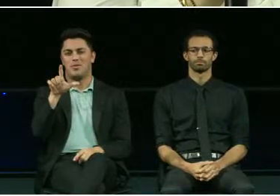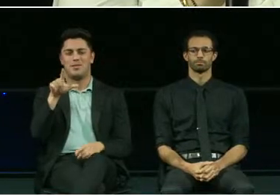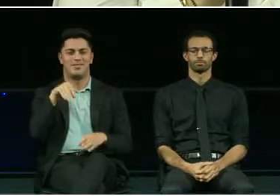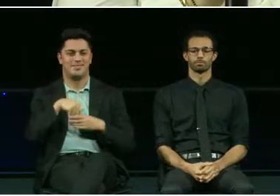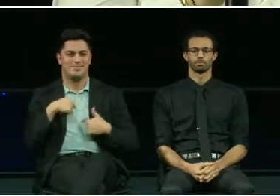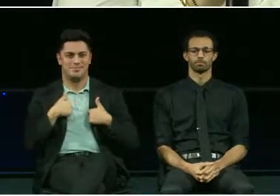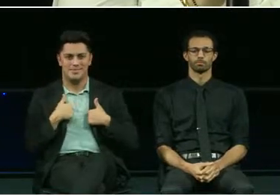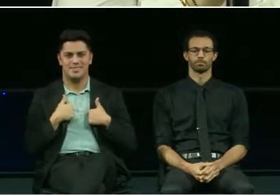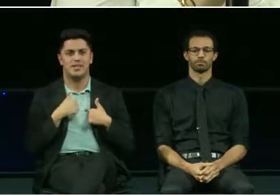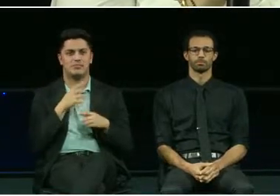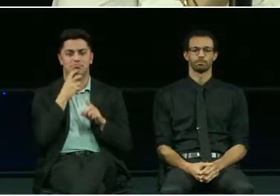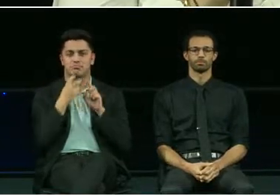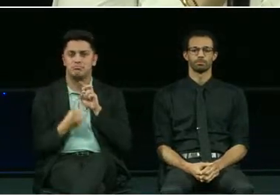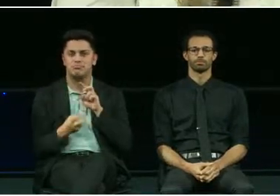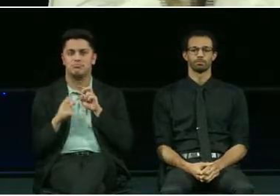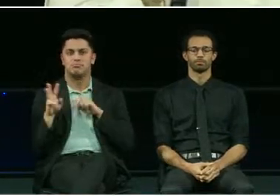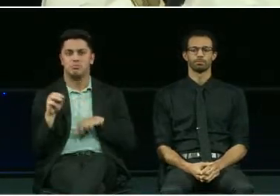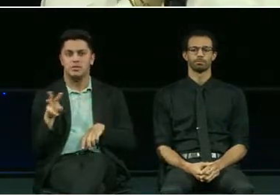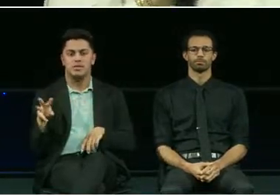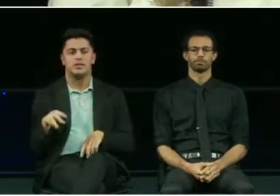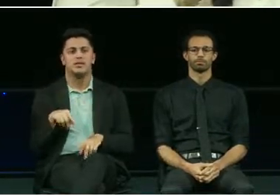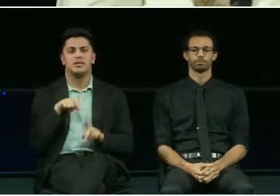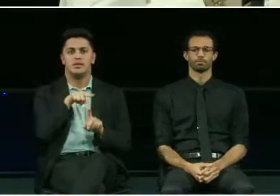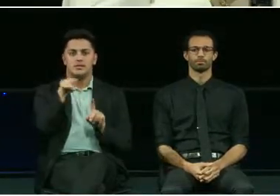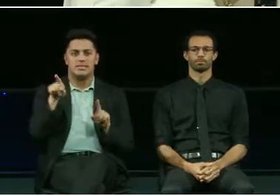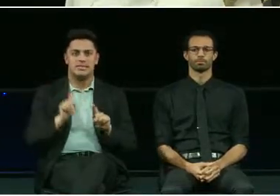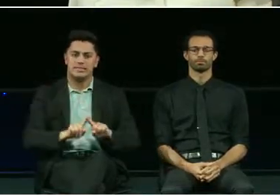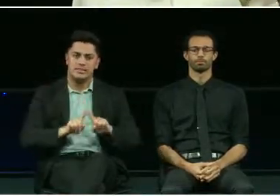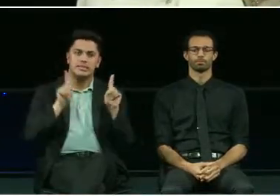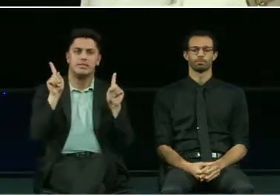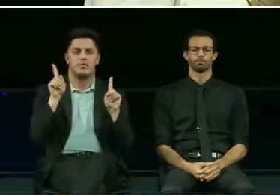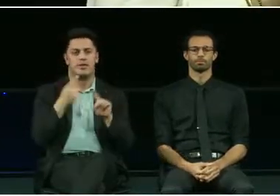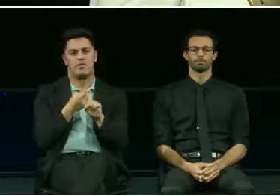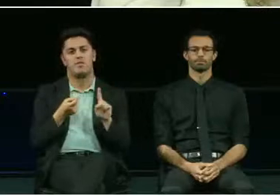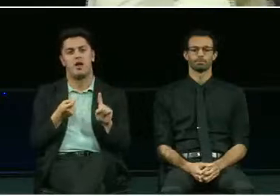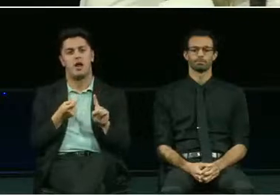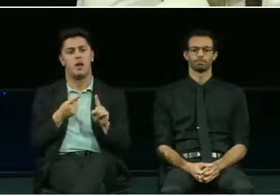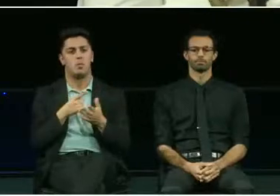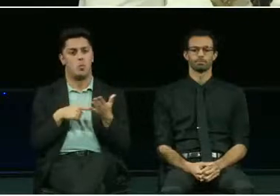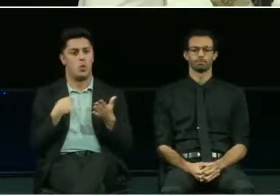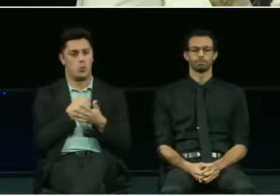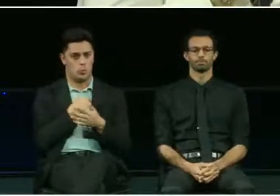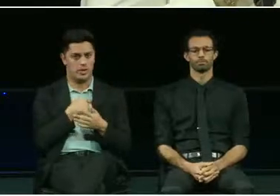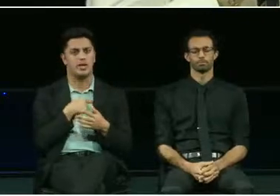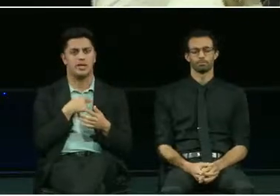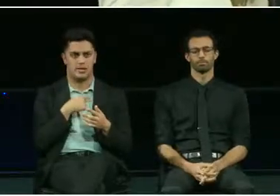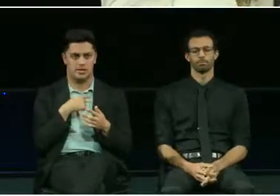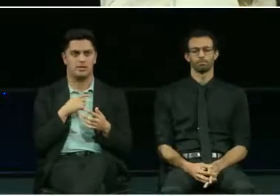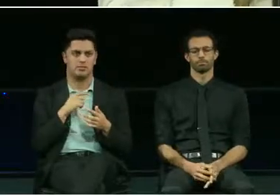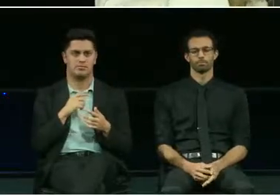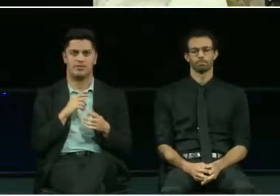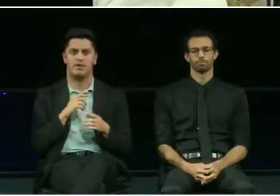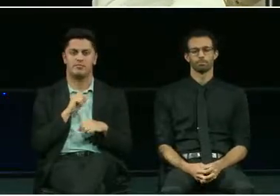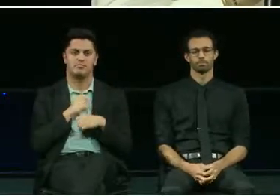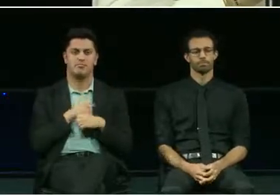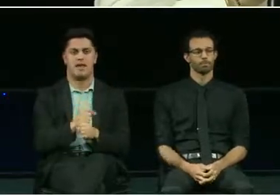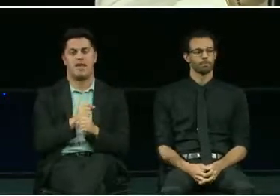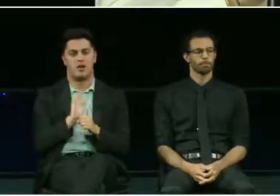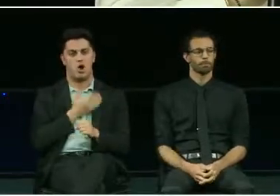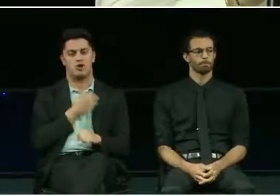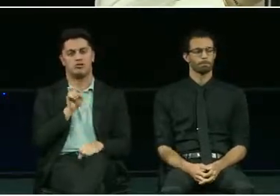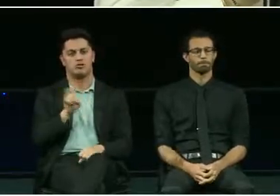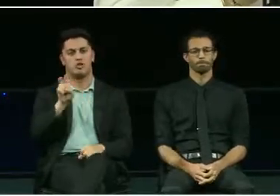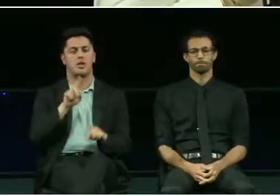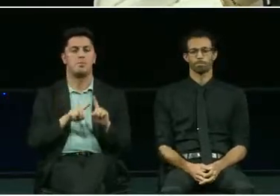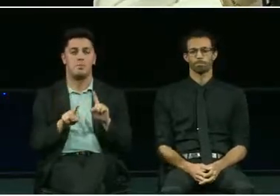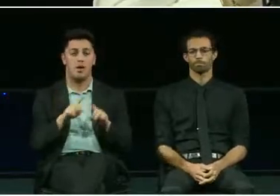in awe of that. I know this is very different from what we have been on a journey on, but I want to say that the